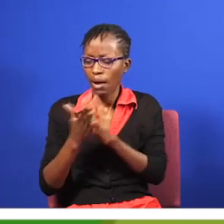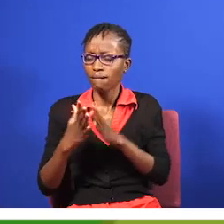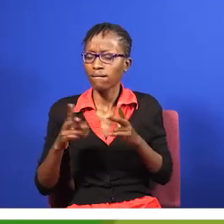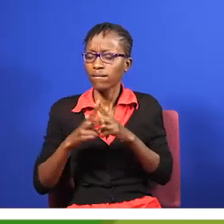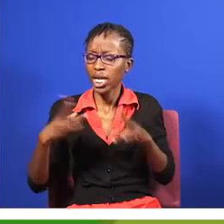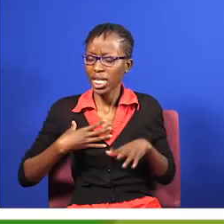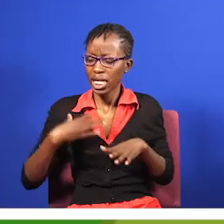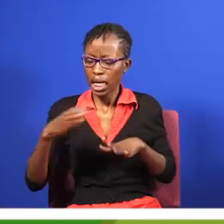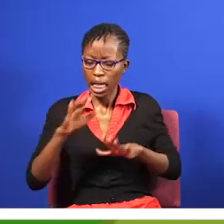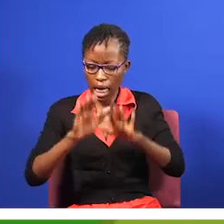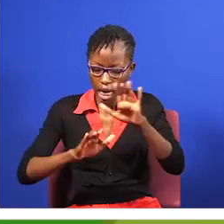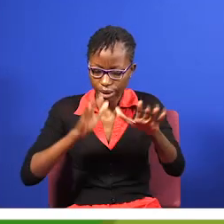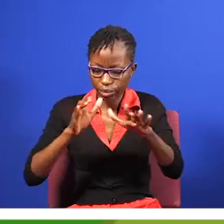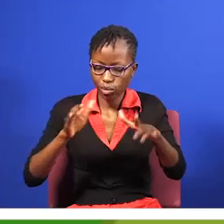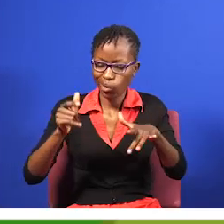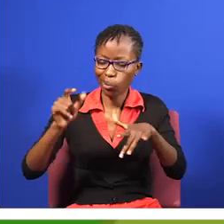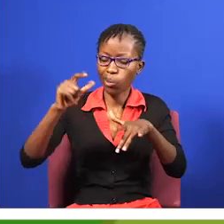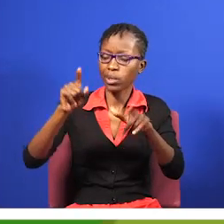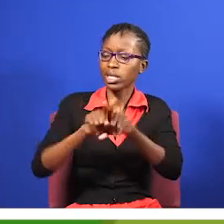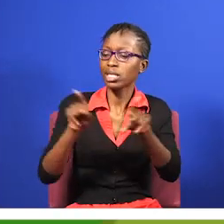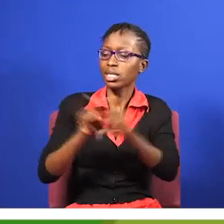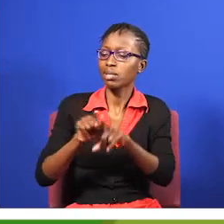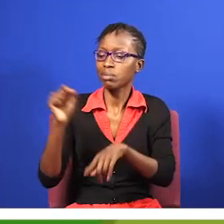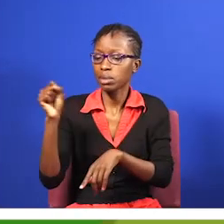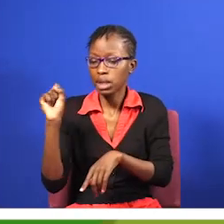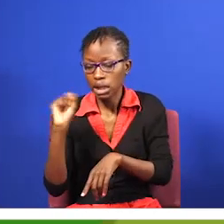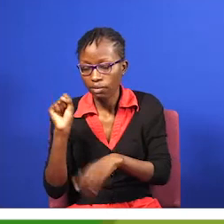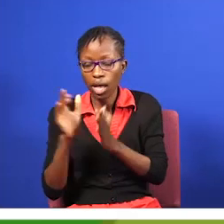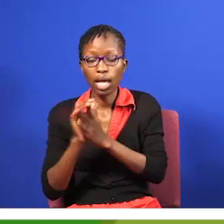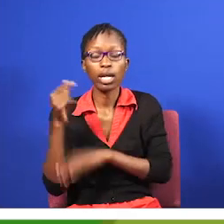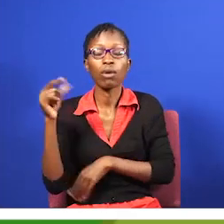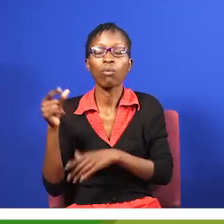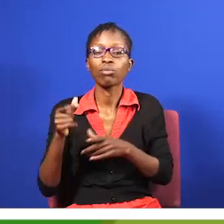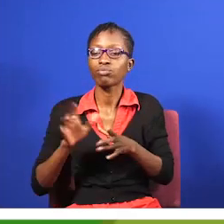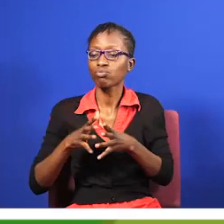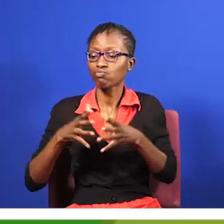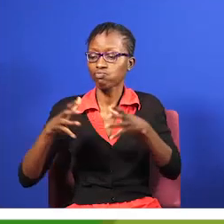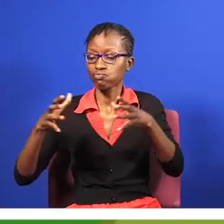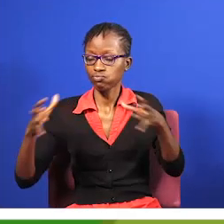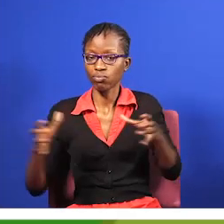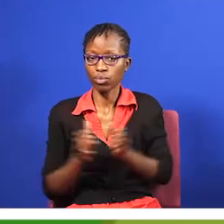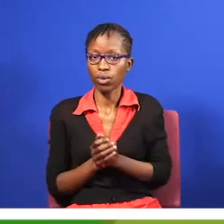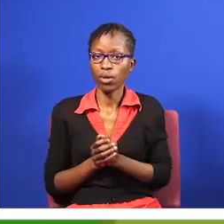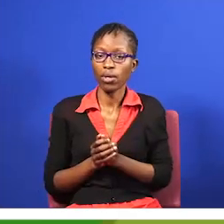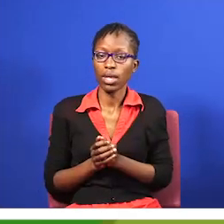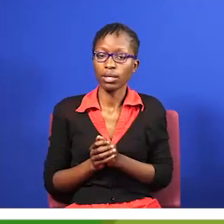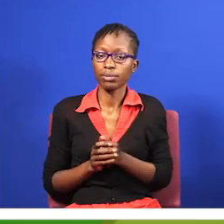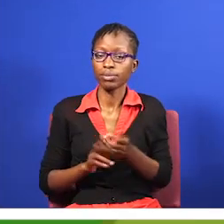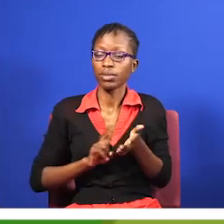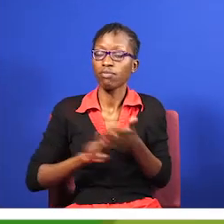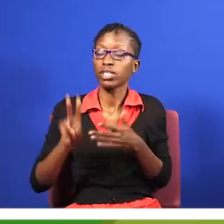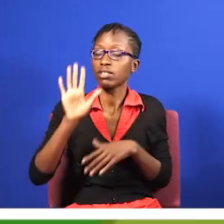wealthy in livestock and in silver and gold. Then